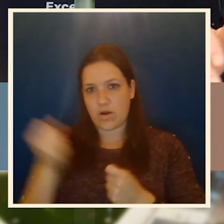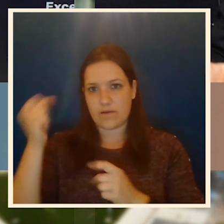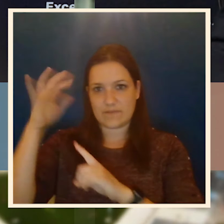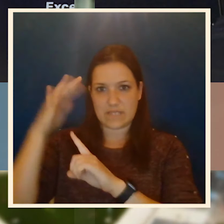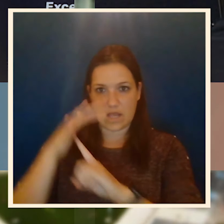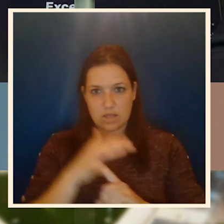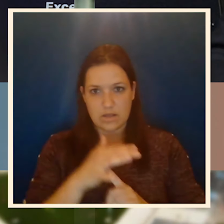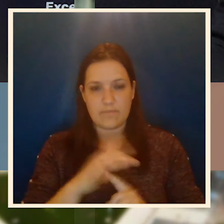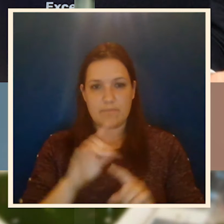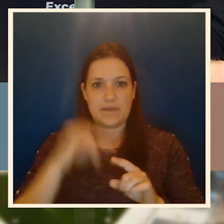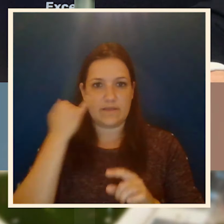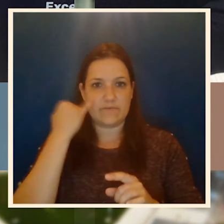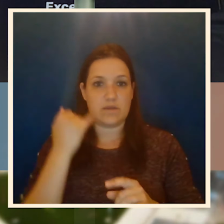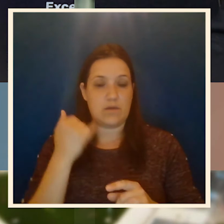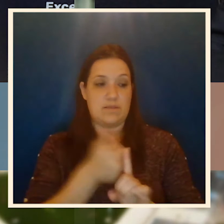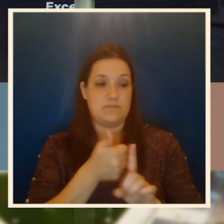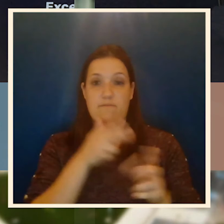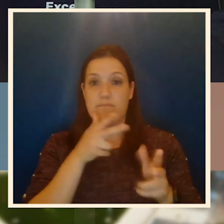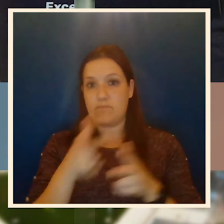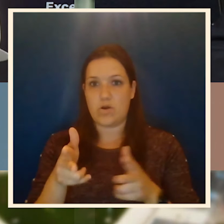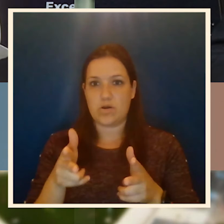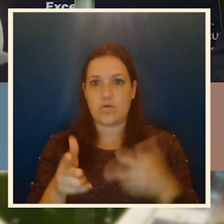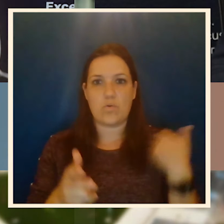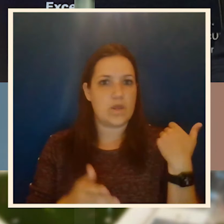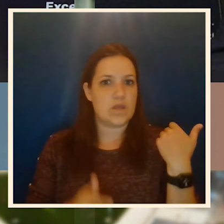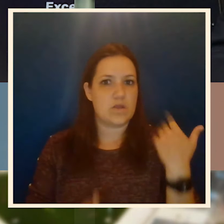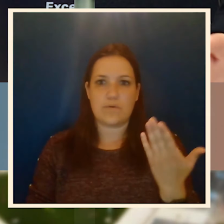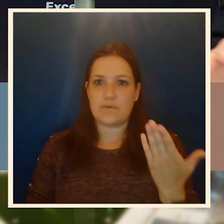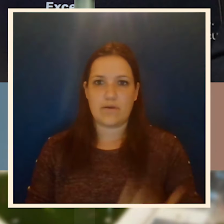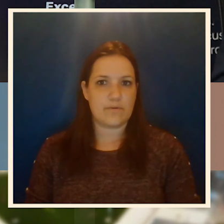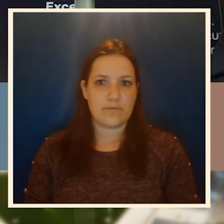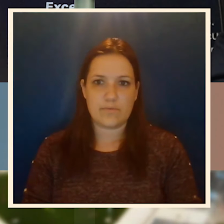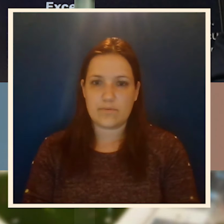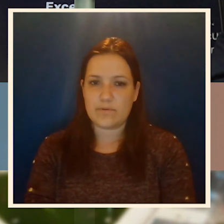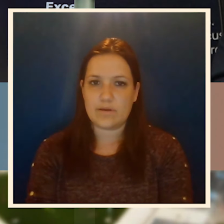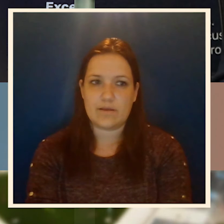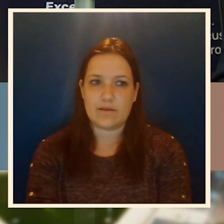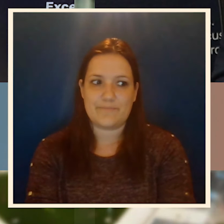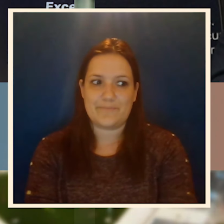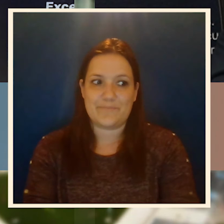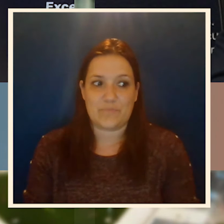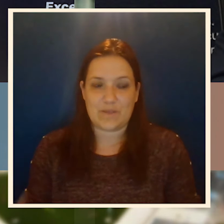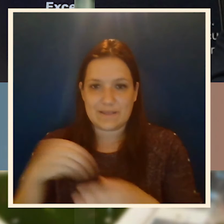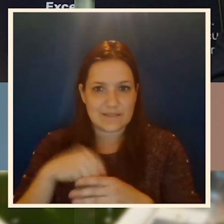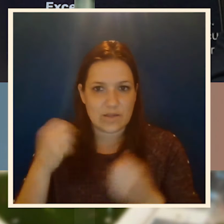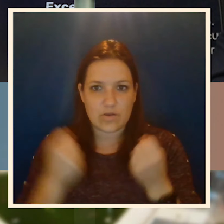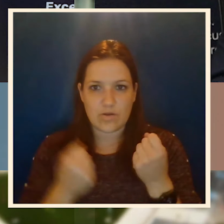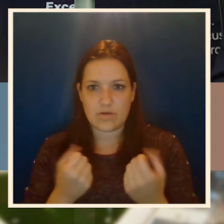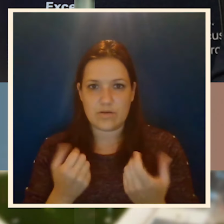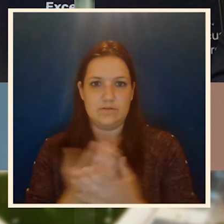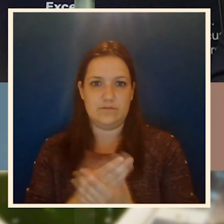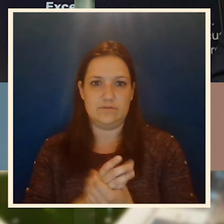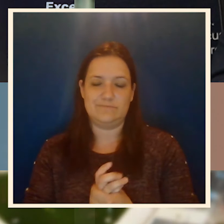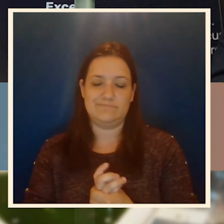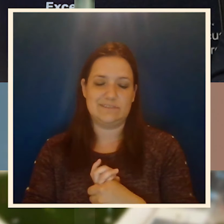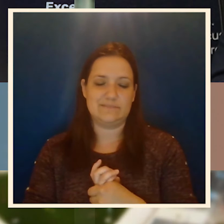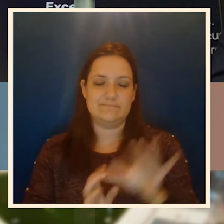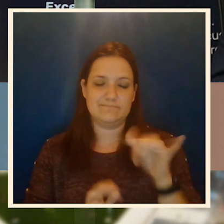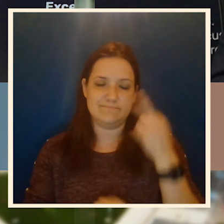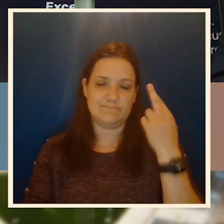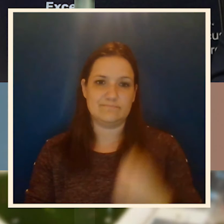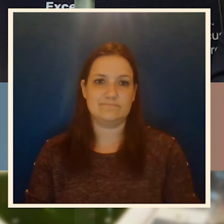if somebody self-parks there, we don't know, you know, what's in that vehicle. And so that's